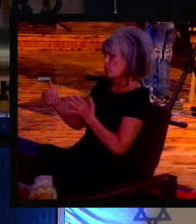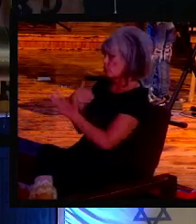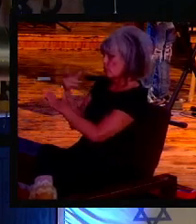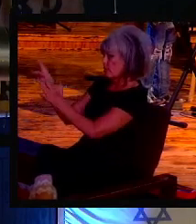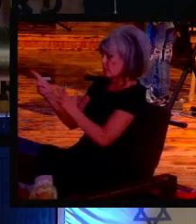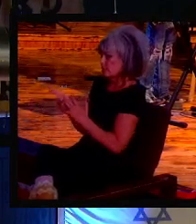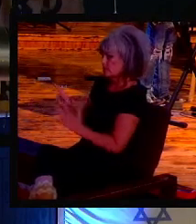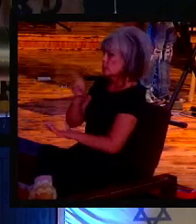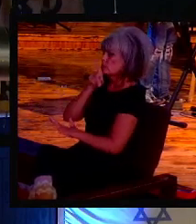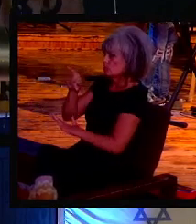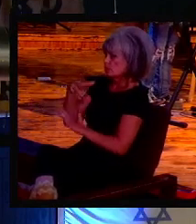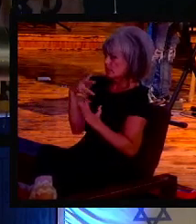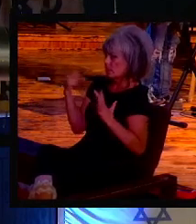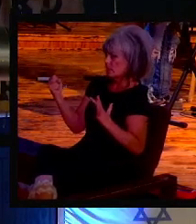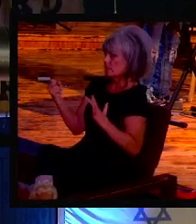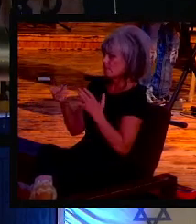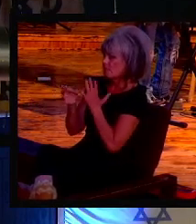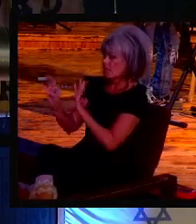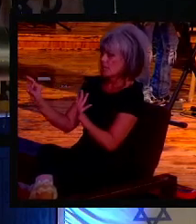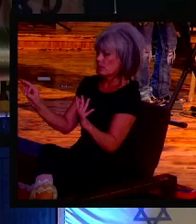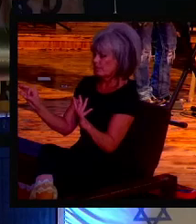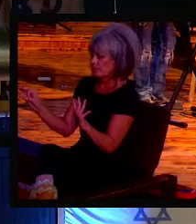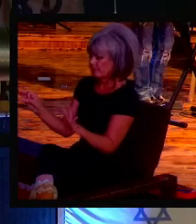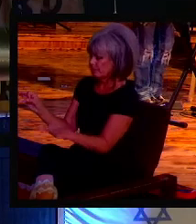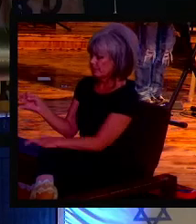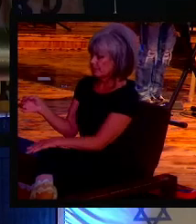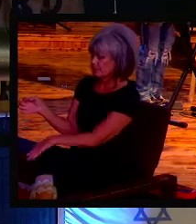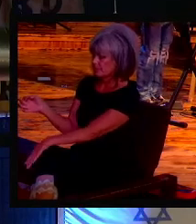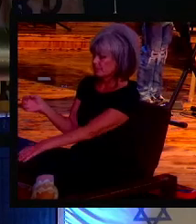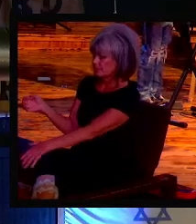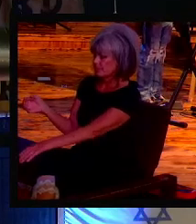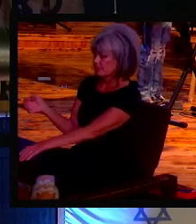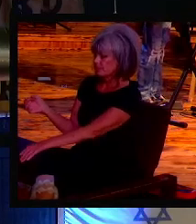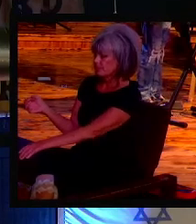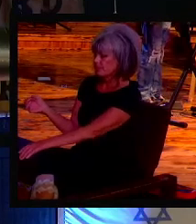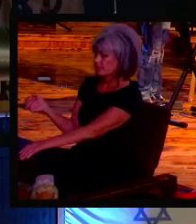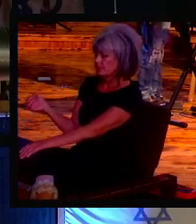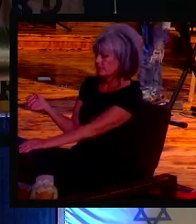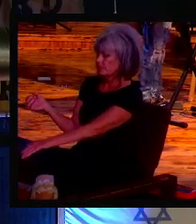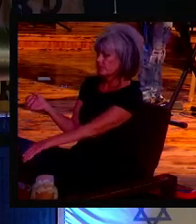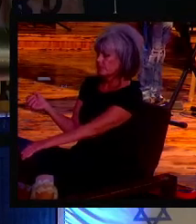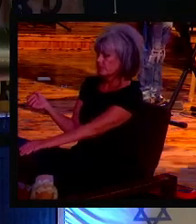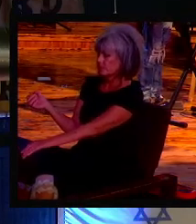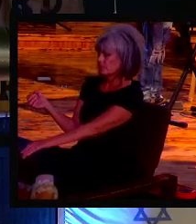and freedom.